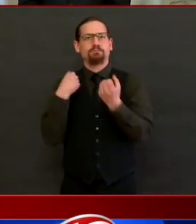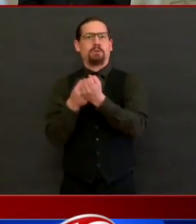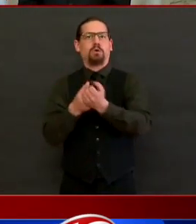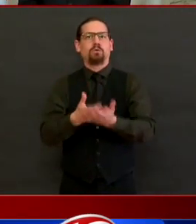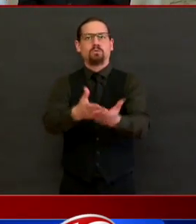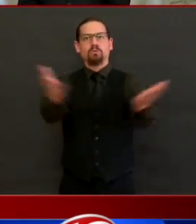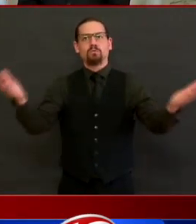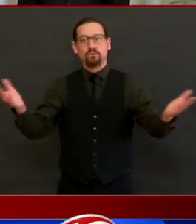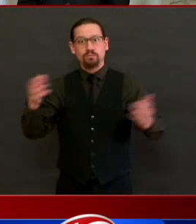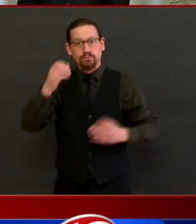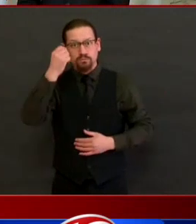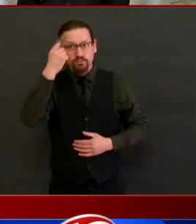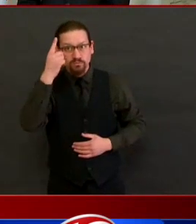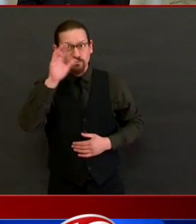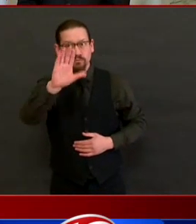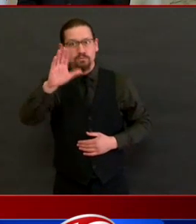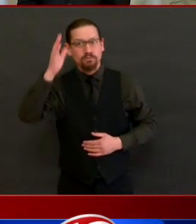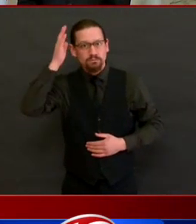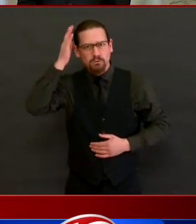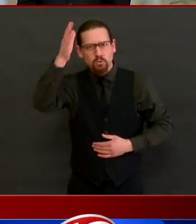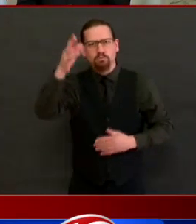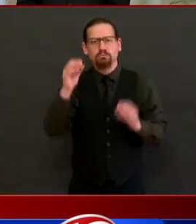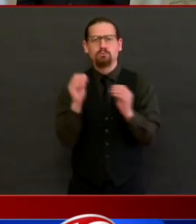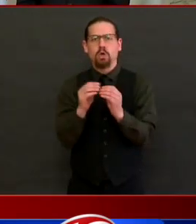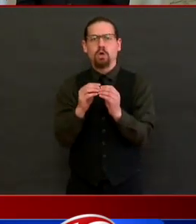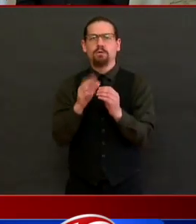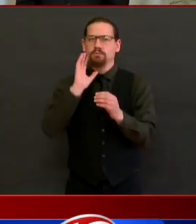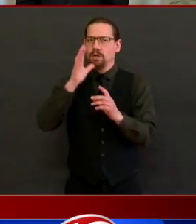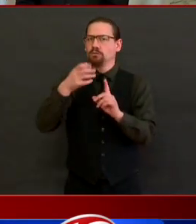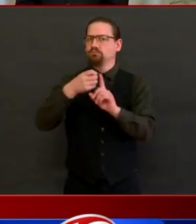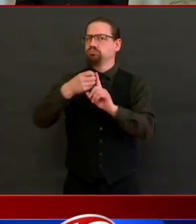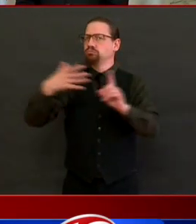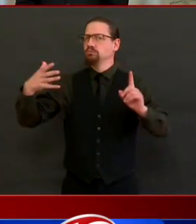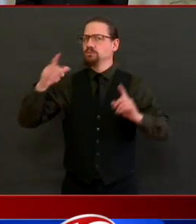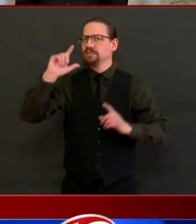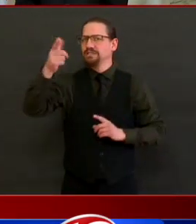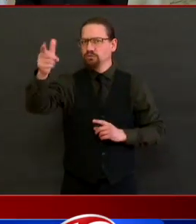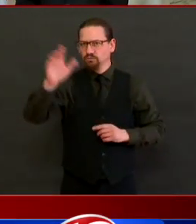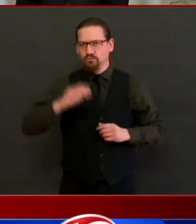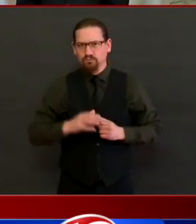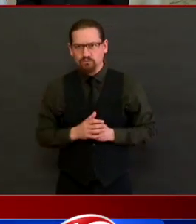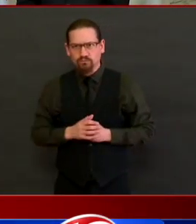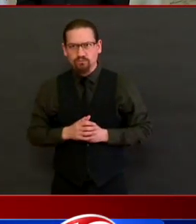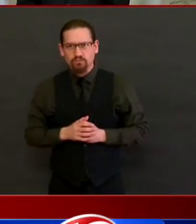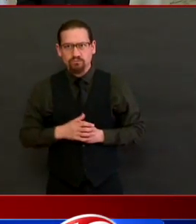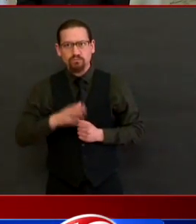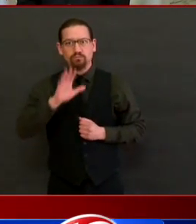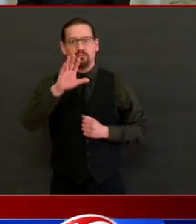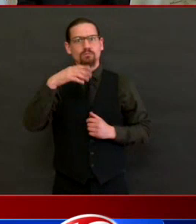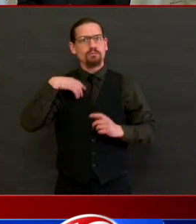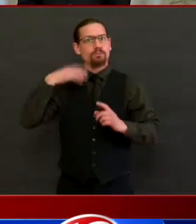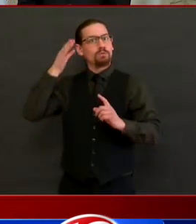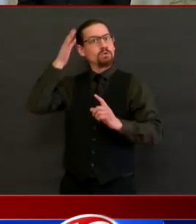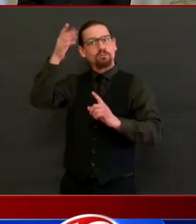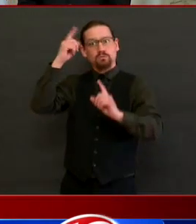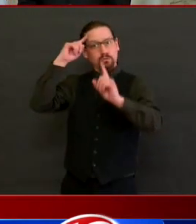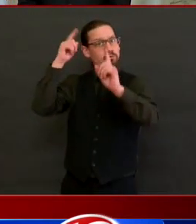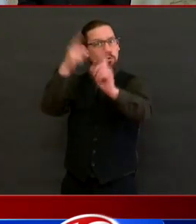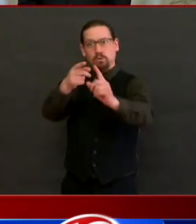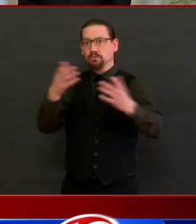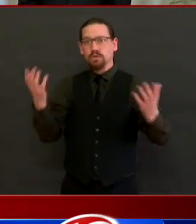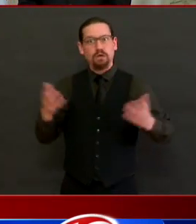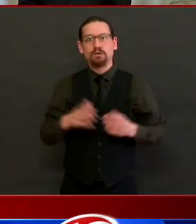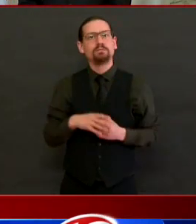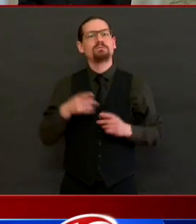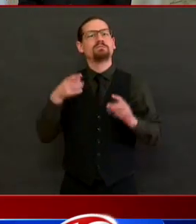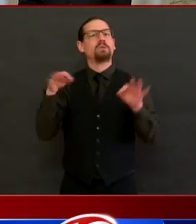this support more robust. We are working on robust delivery and concierge service to ensure